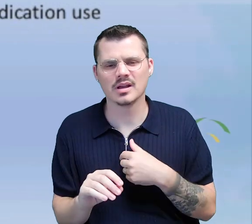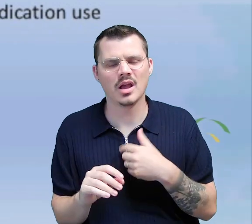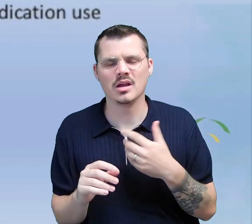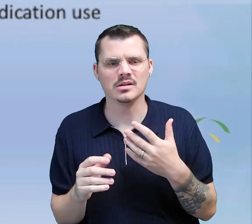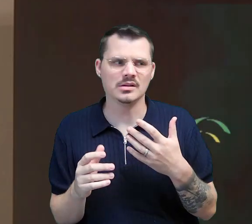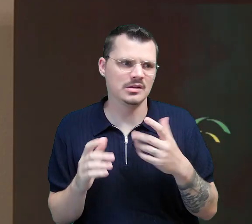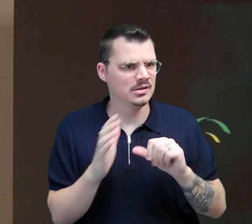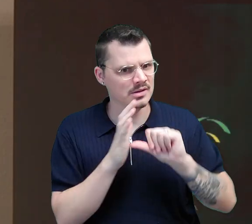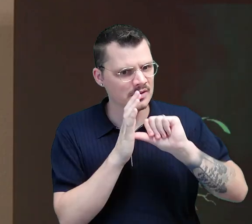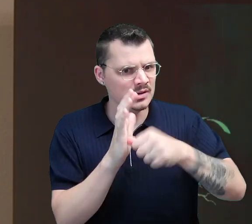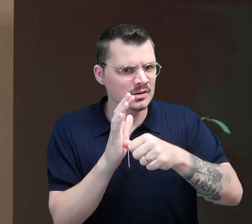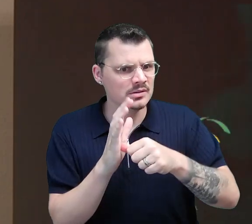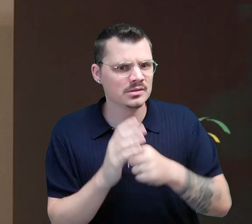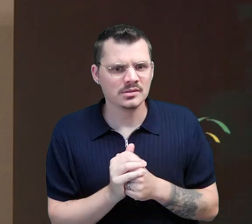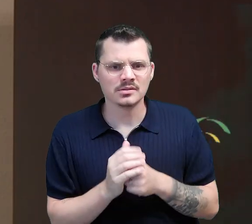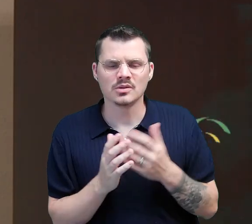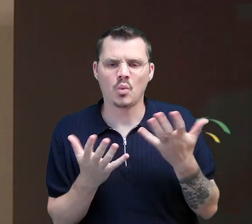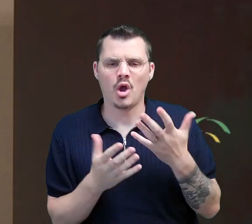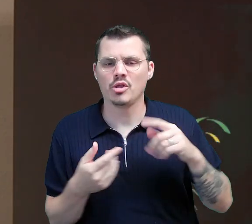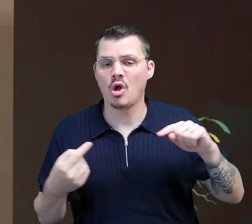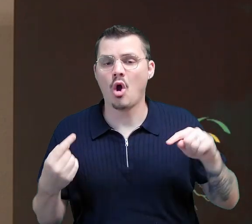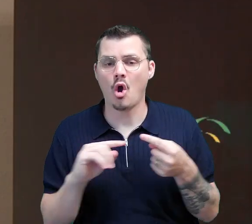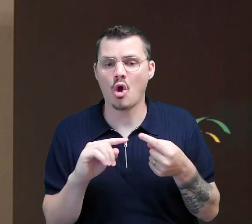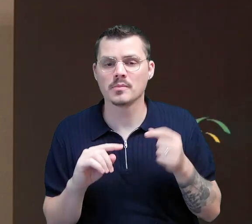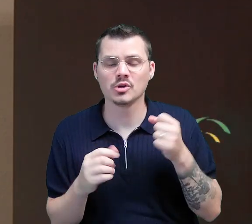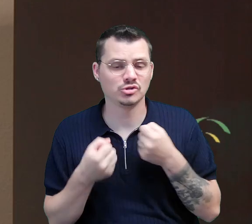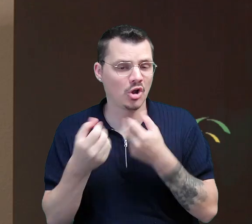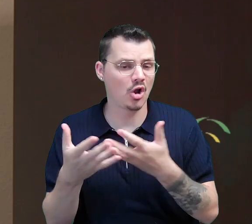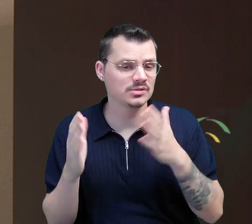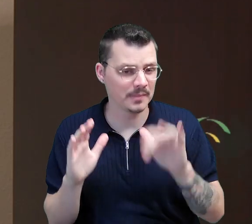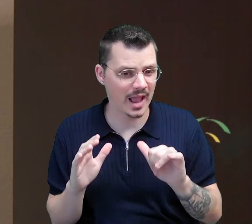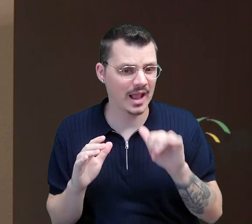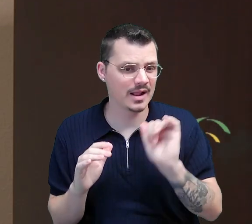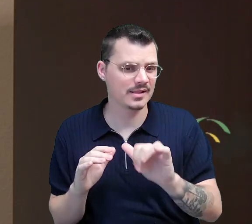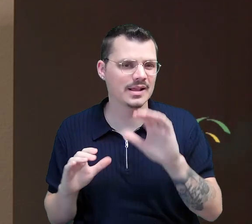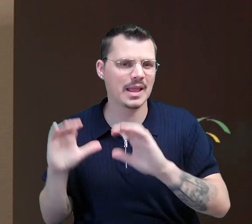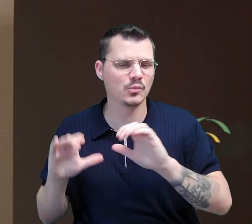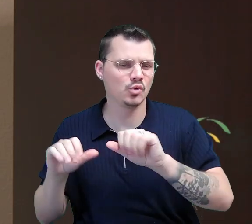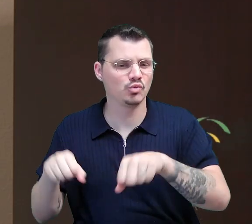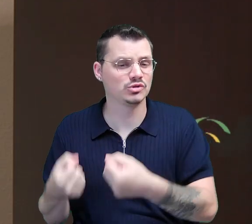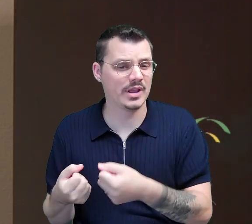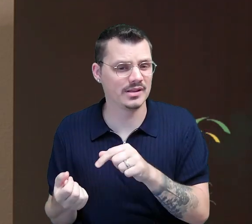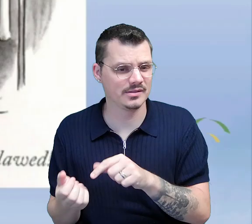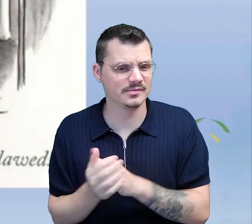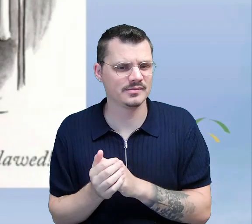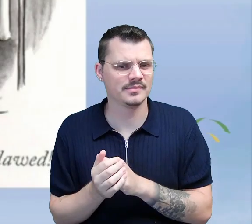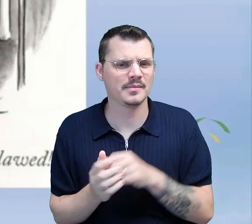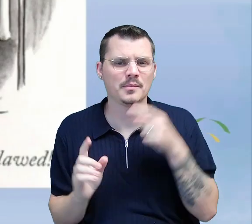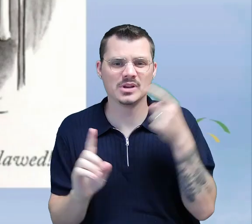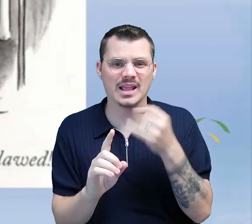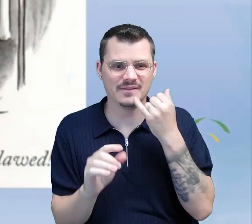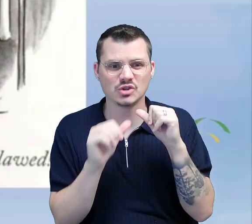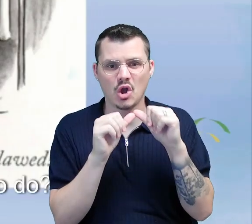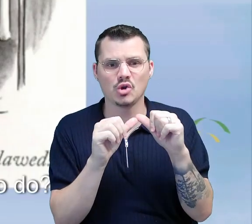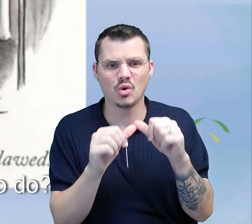cannot overstate the harms caused by chemical restraint, particularly